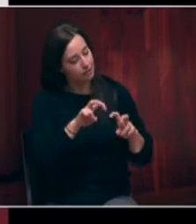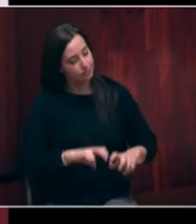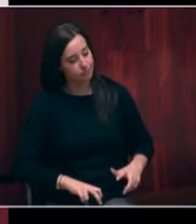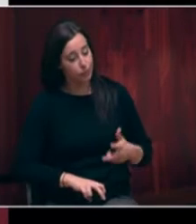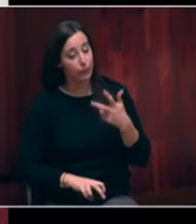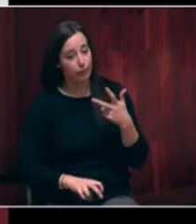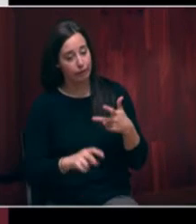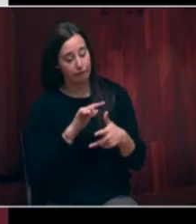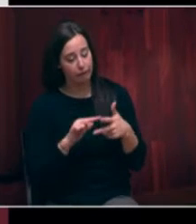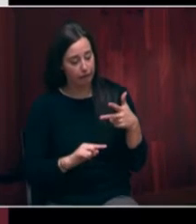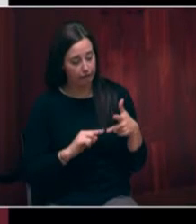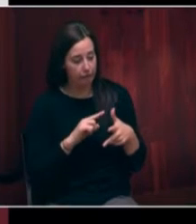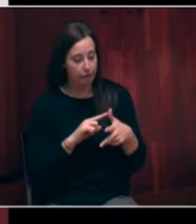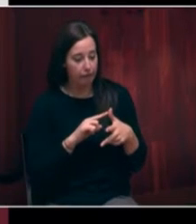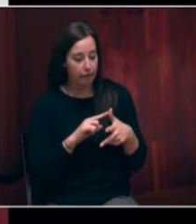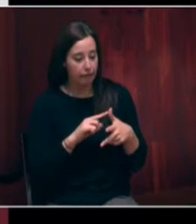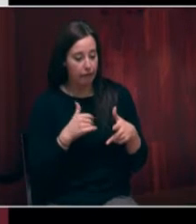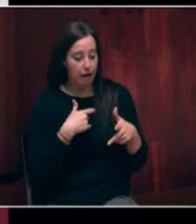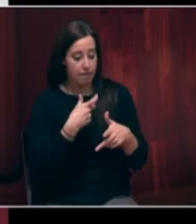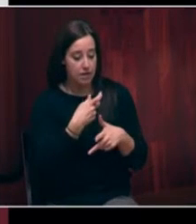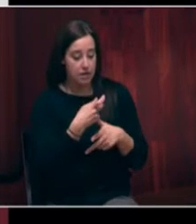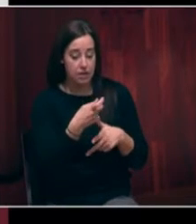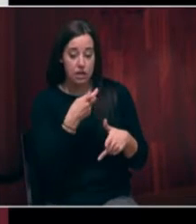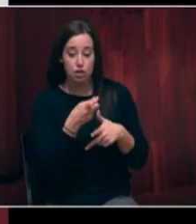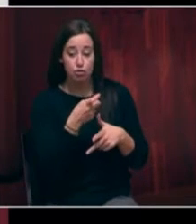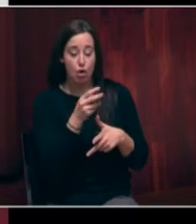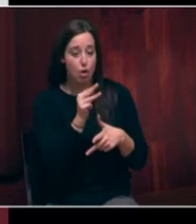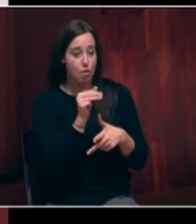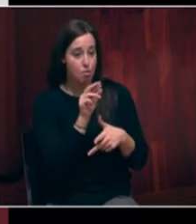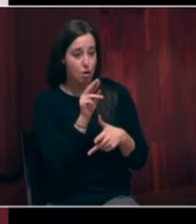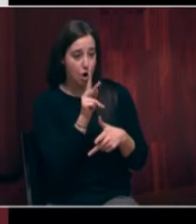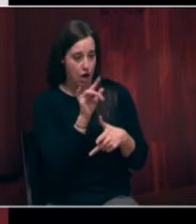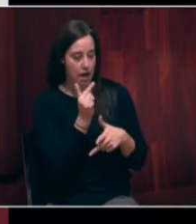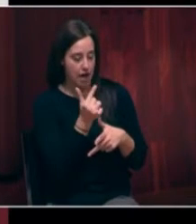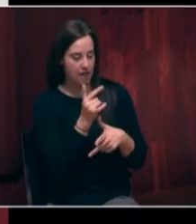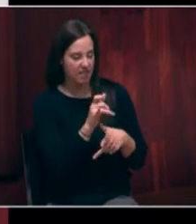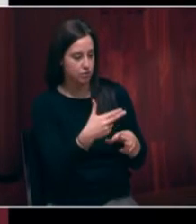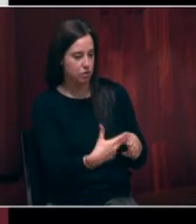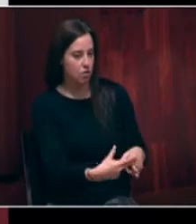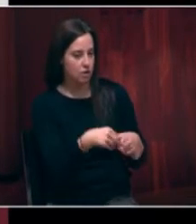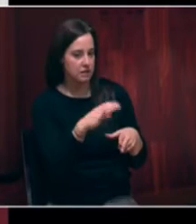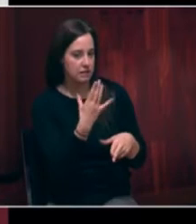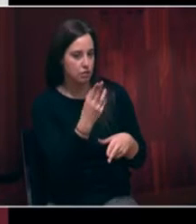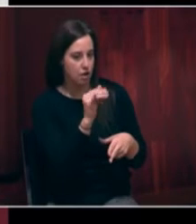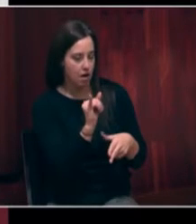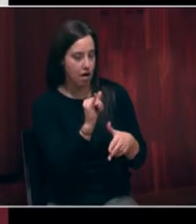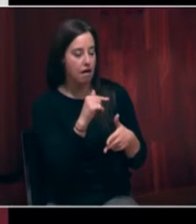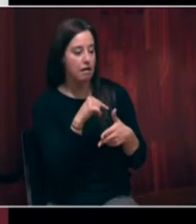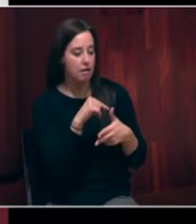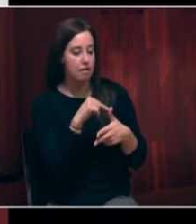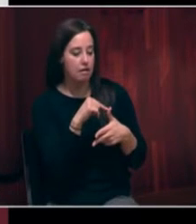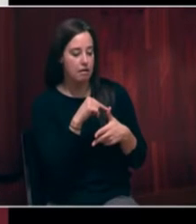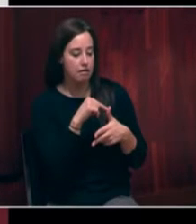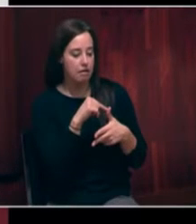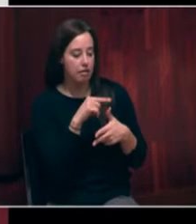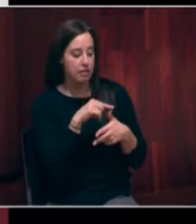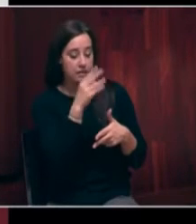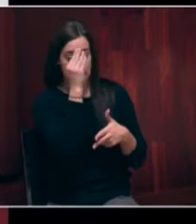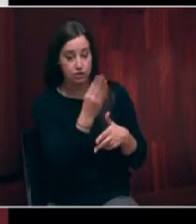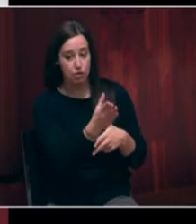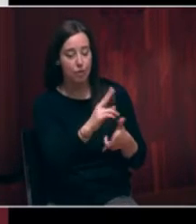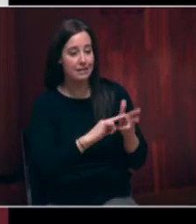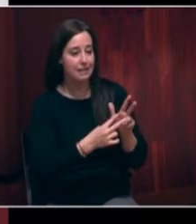elements. You have a control marking. This is what we call it in the CUI program. This is the declaration to your intended recipient that, hey, what you're going to